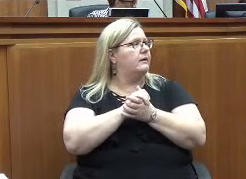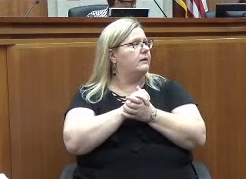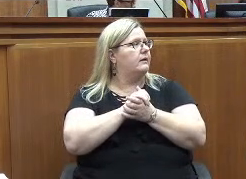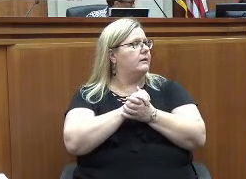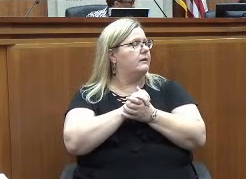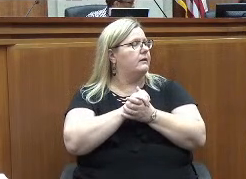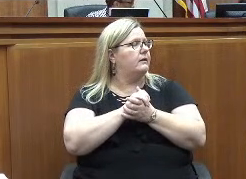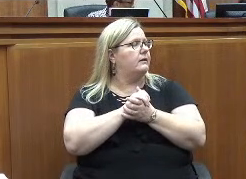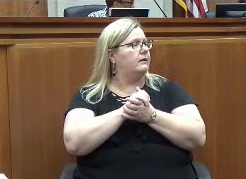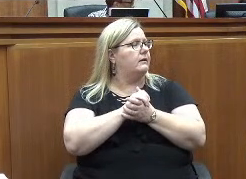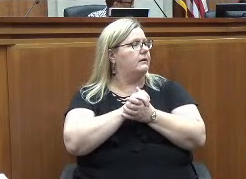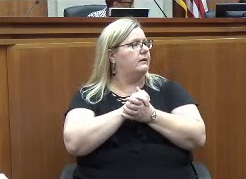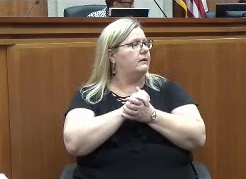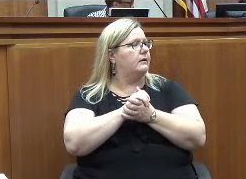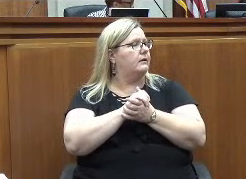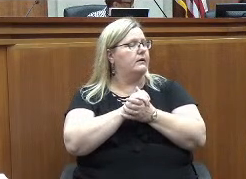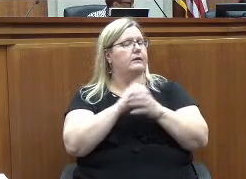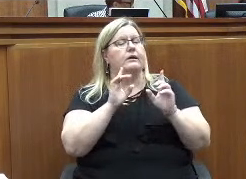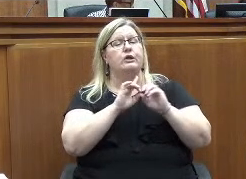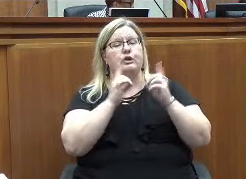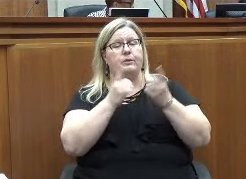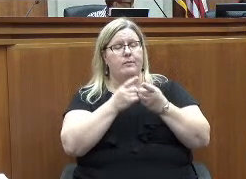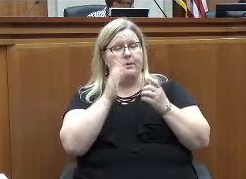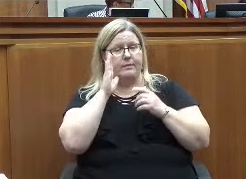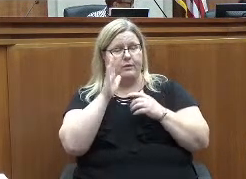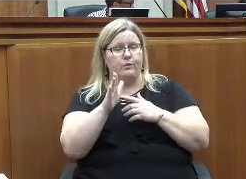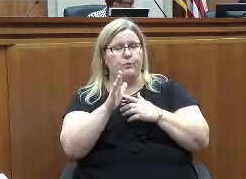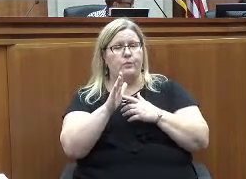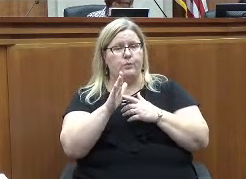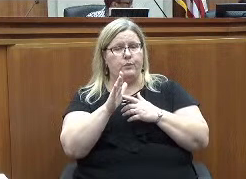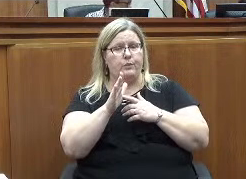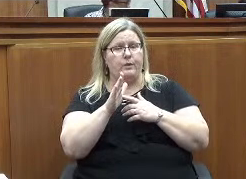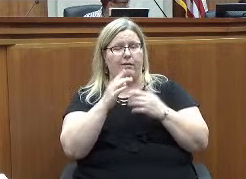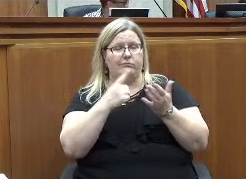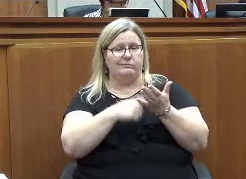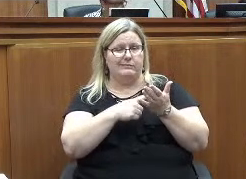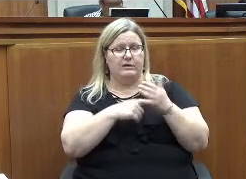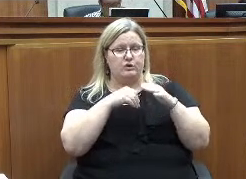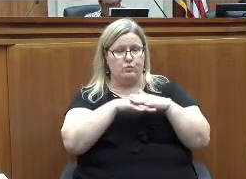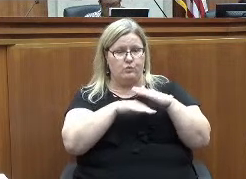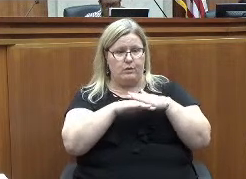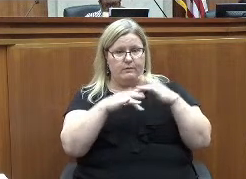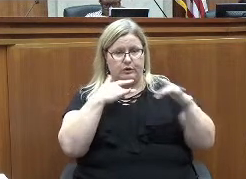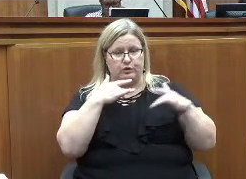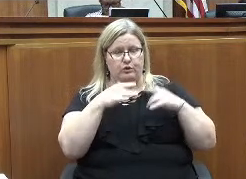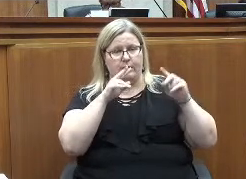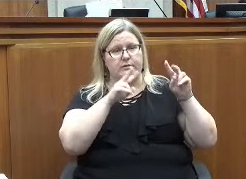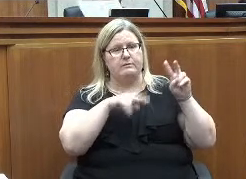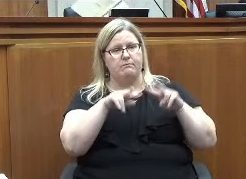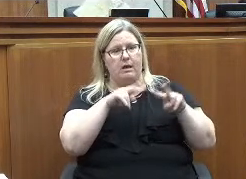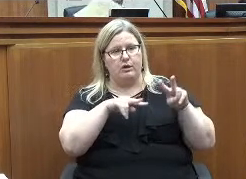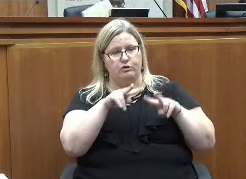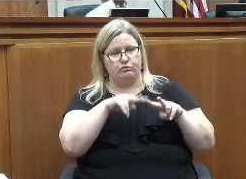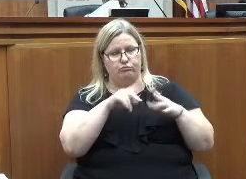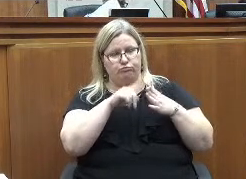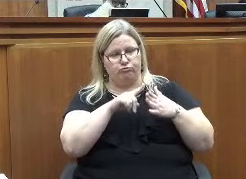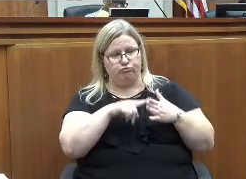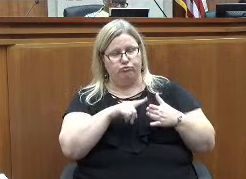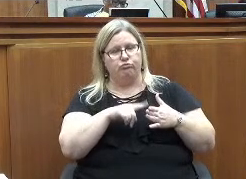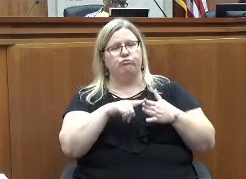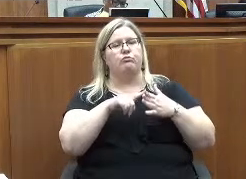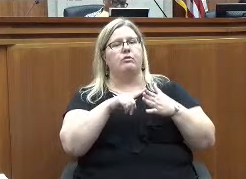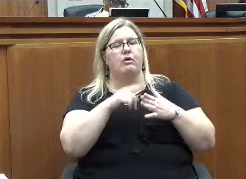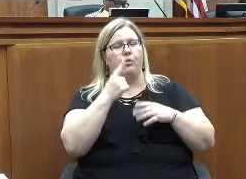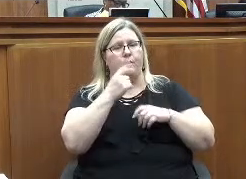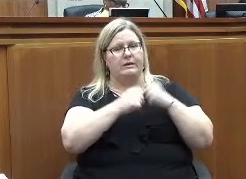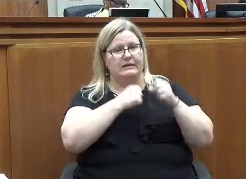the department is going to address the enrollment concerns. They're going to monitor for 1 year, and they're going to conduct